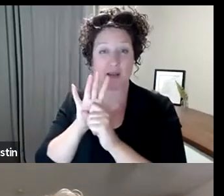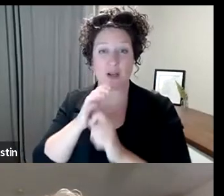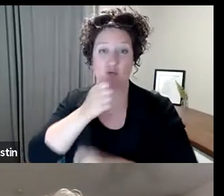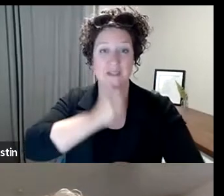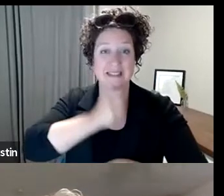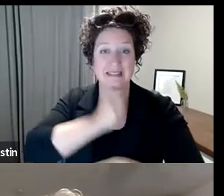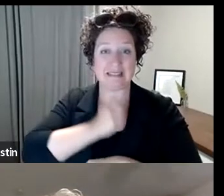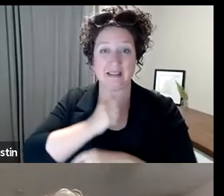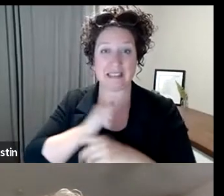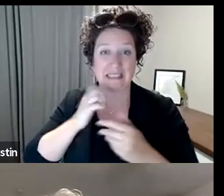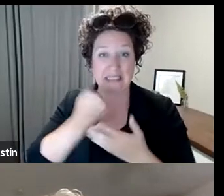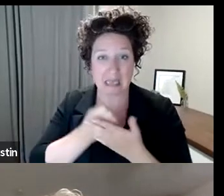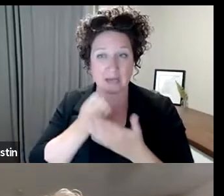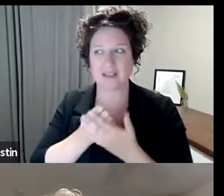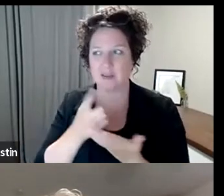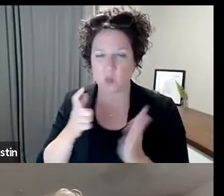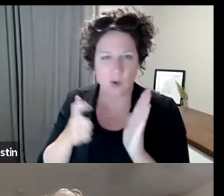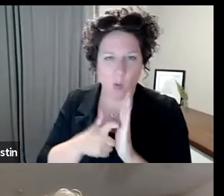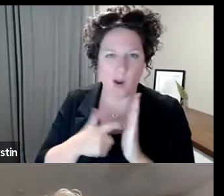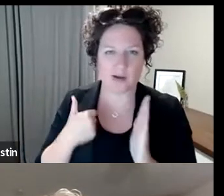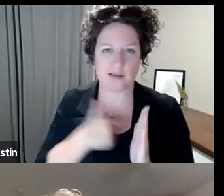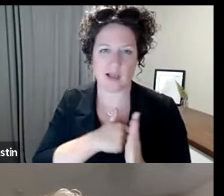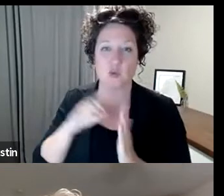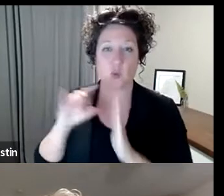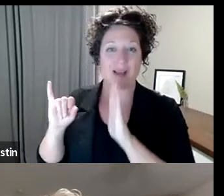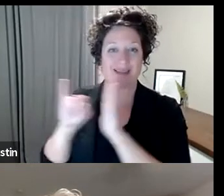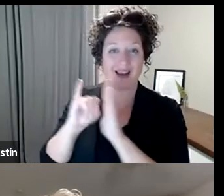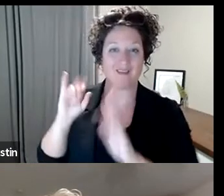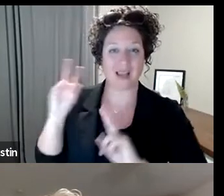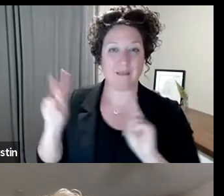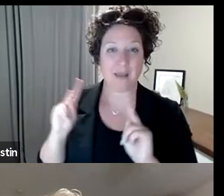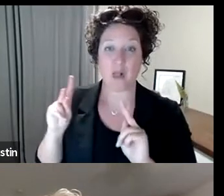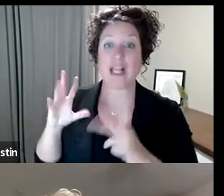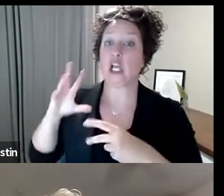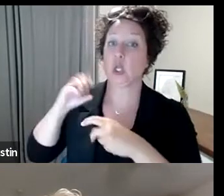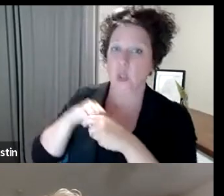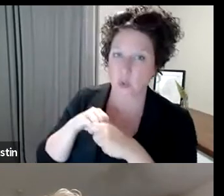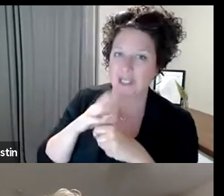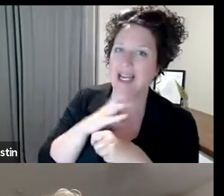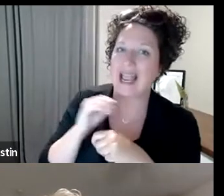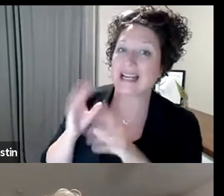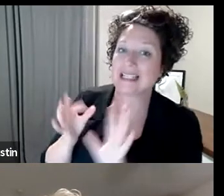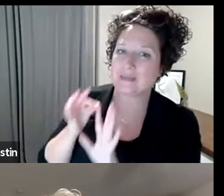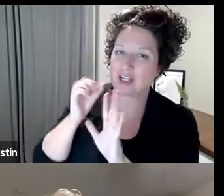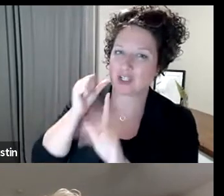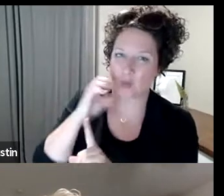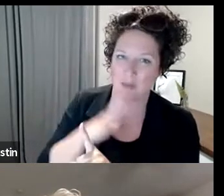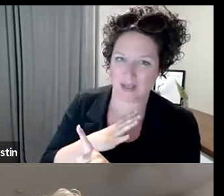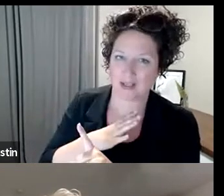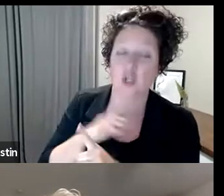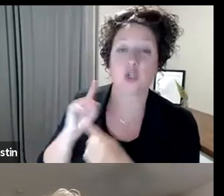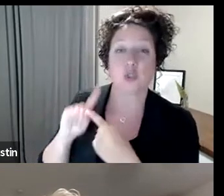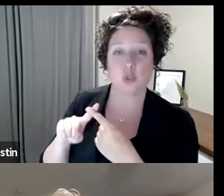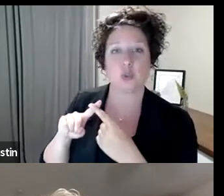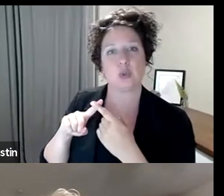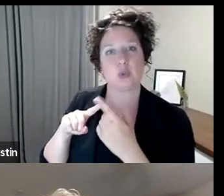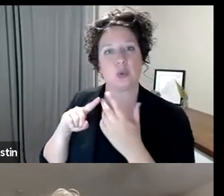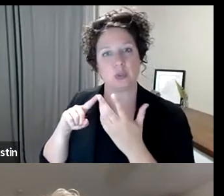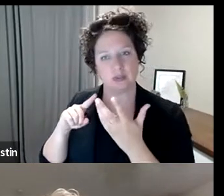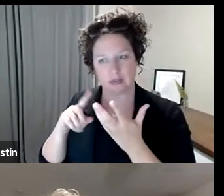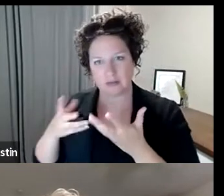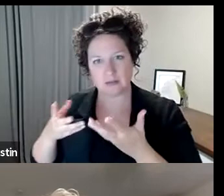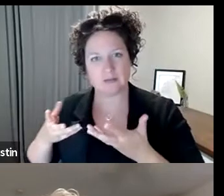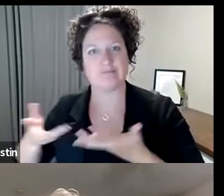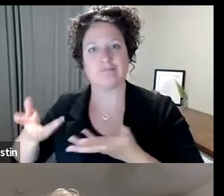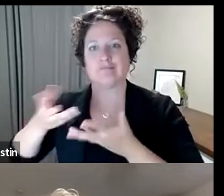that requires being able to identify people, including and especially women, to transact and give